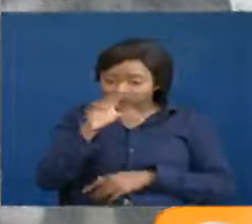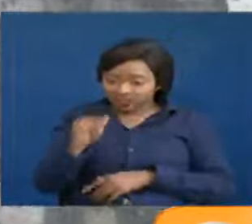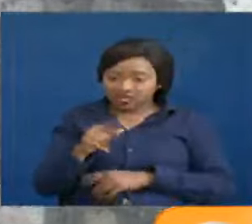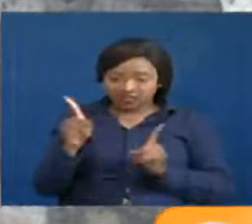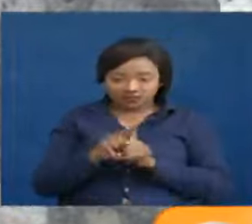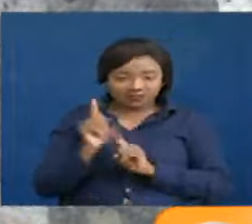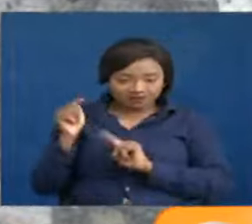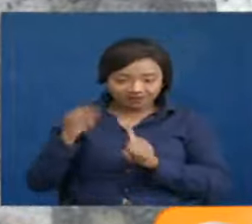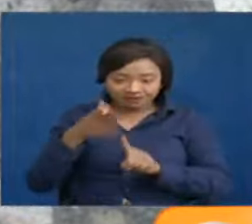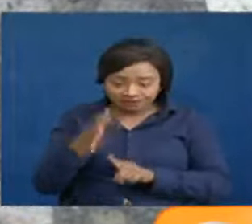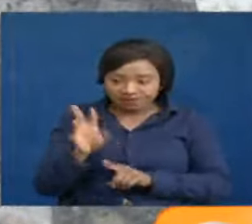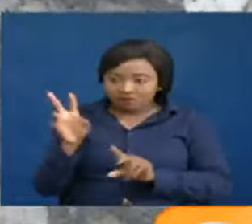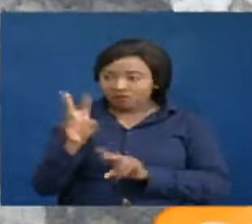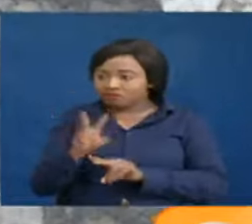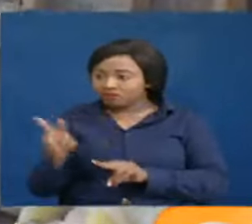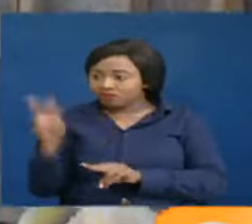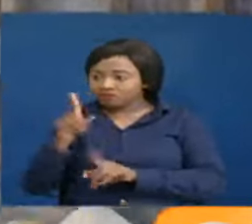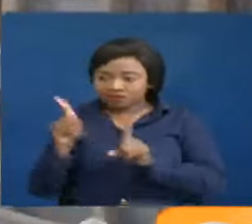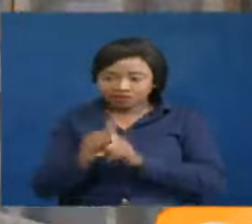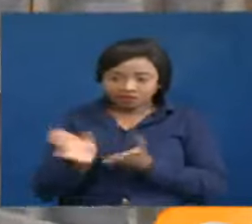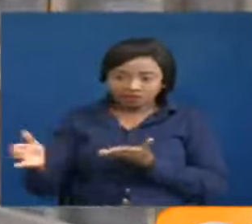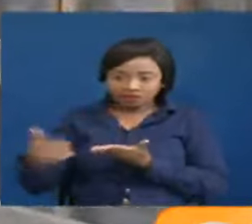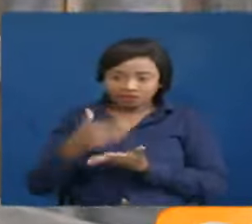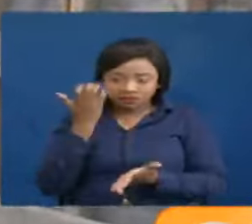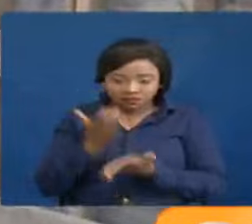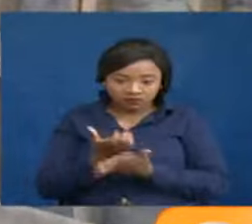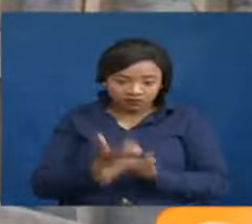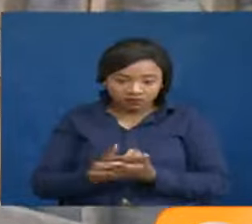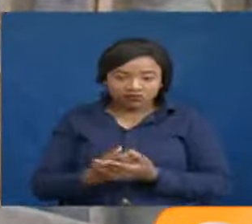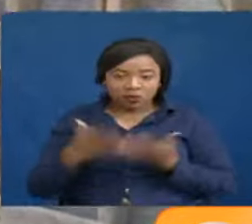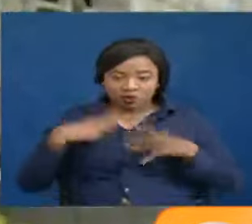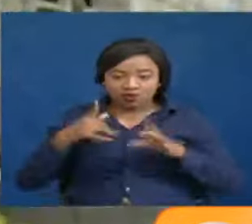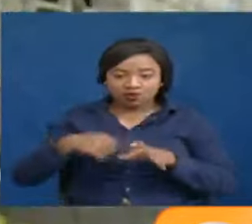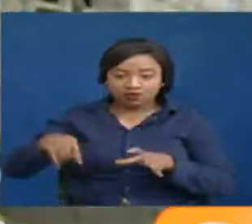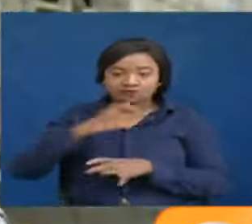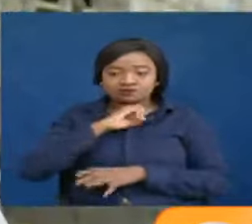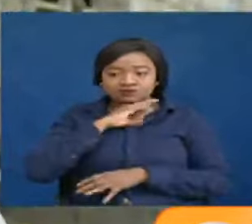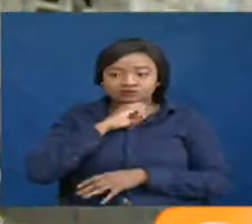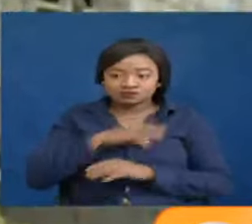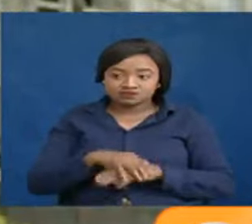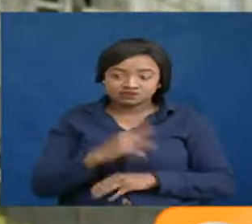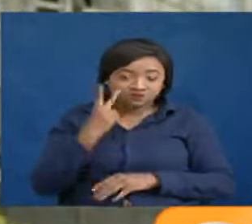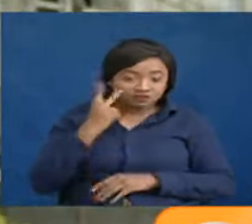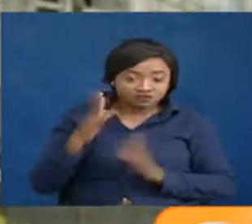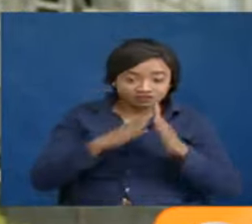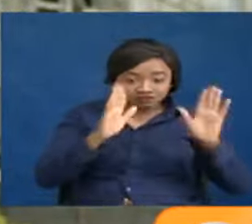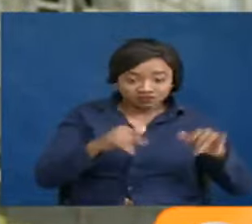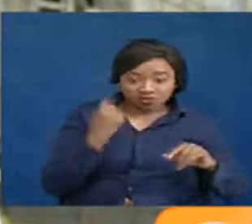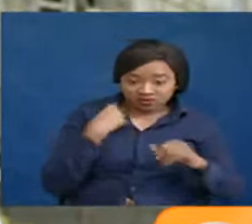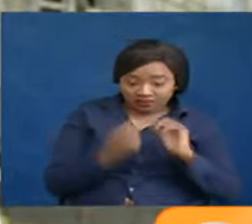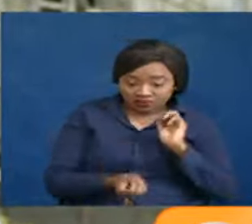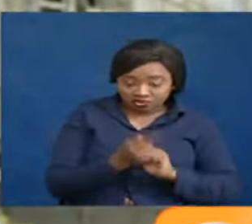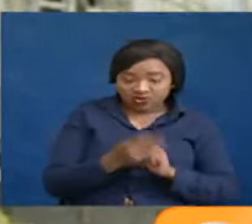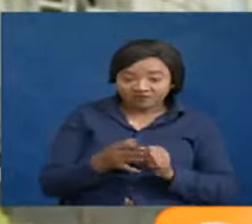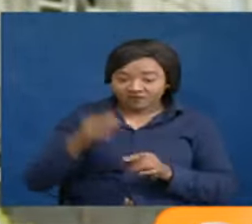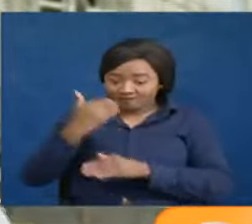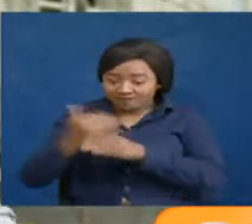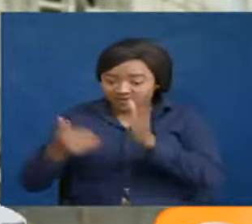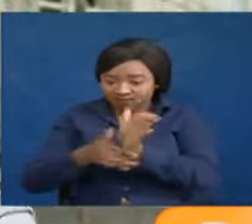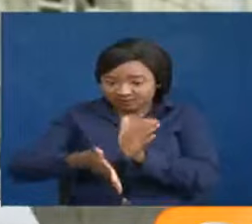the site to examine and collect evidence of the residents' complaints. As you can see, the house number 12, ameshikanisha ukuta.